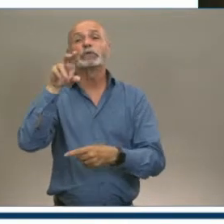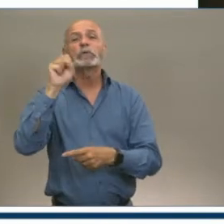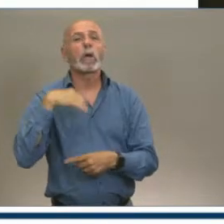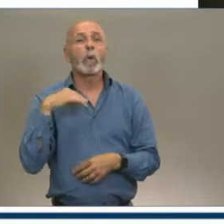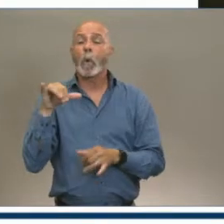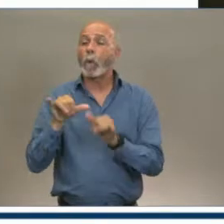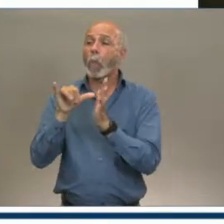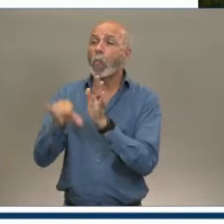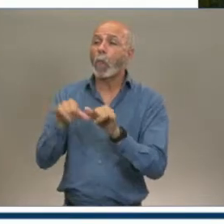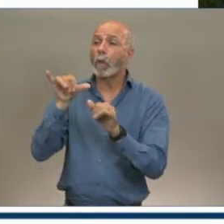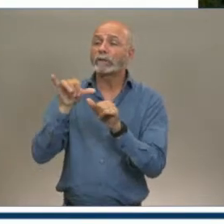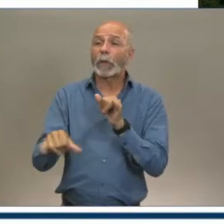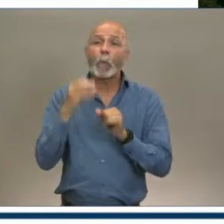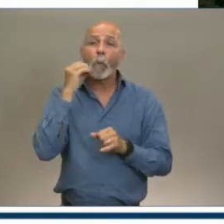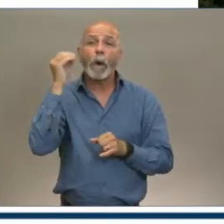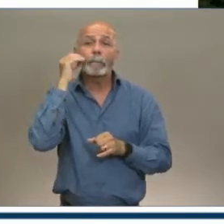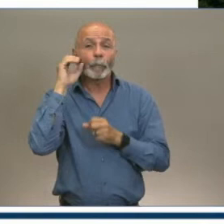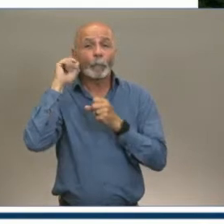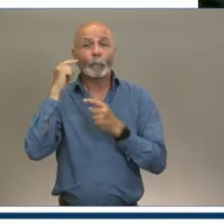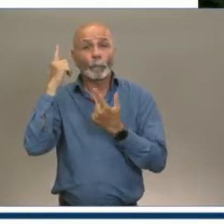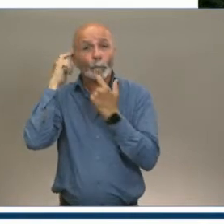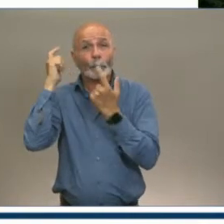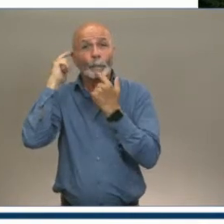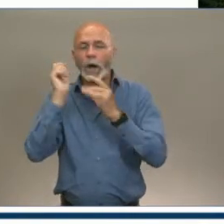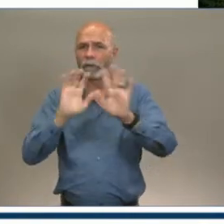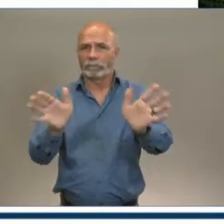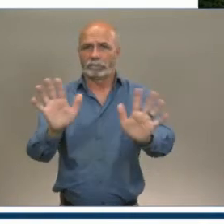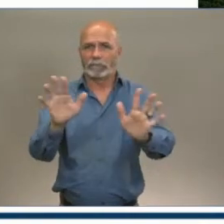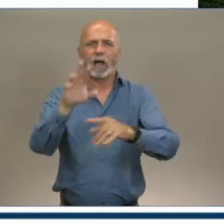say, what a home it is.